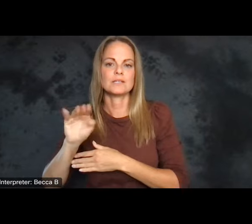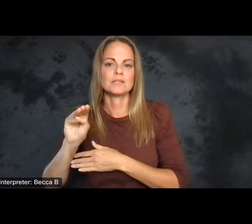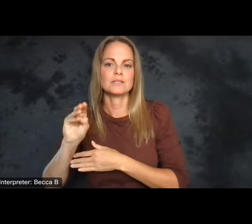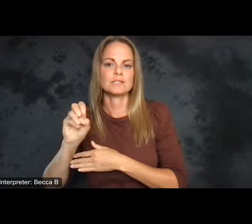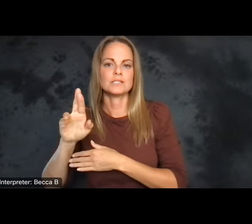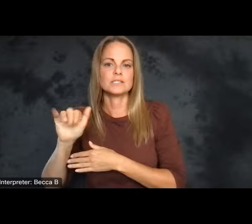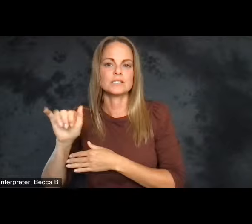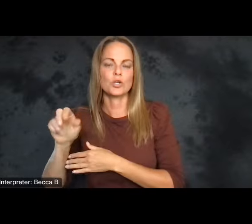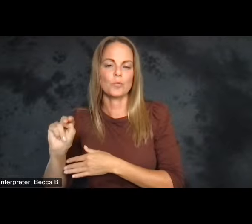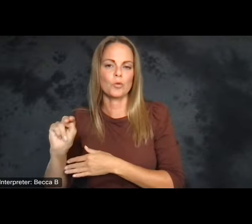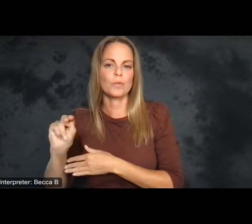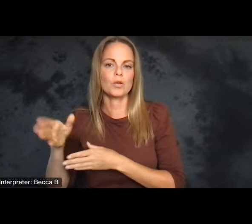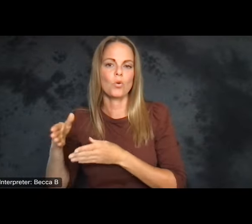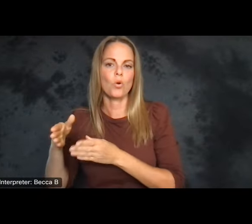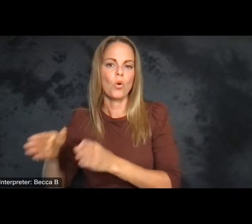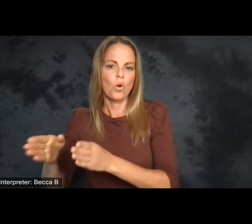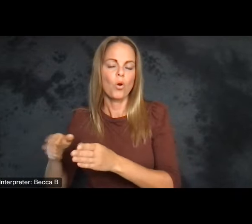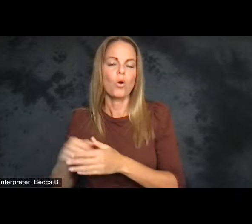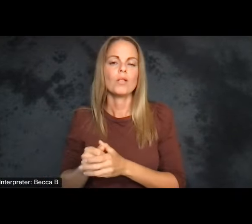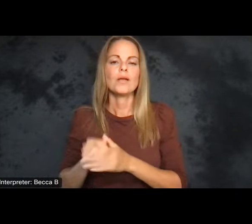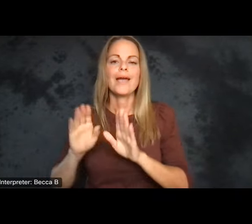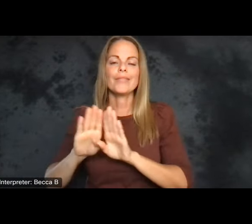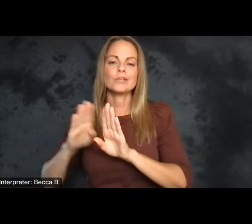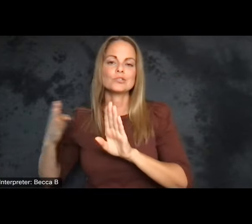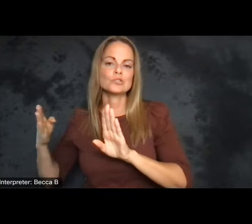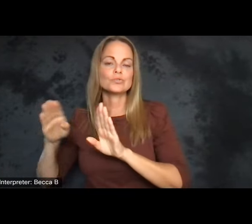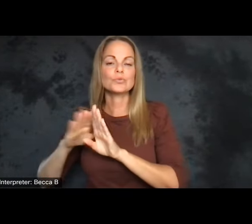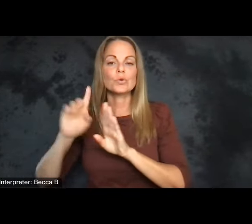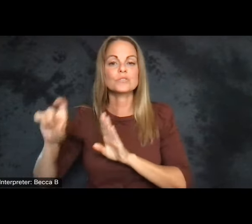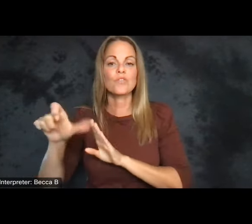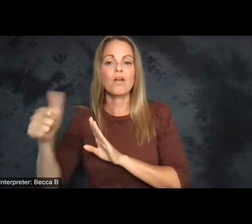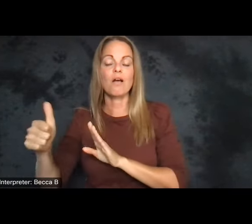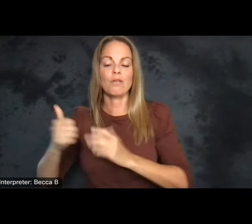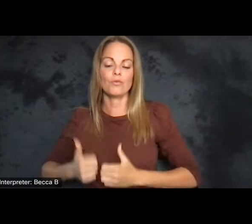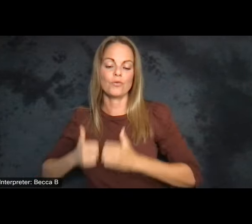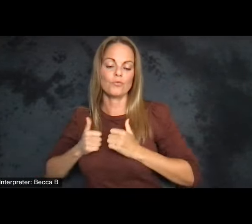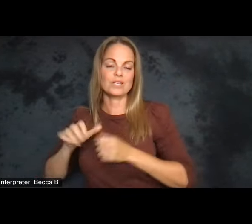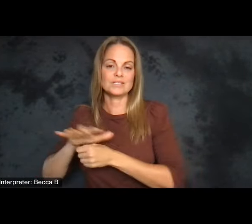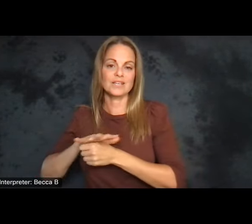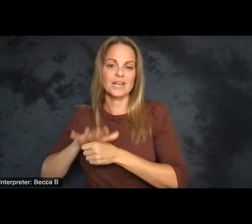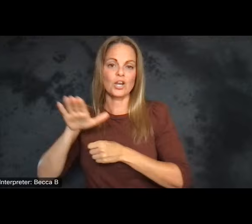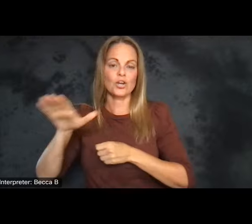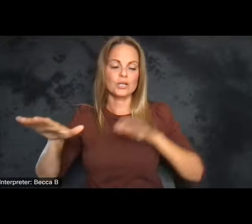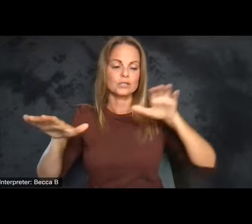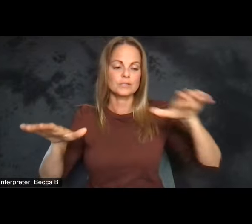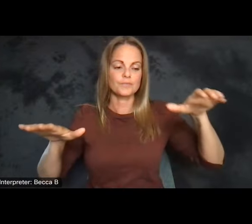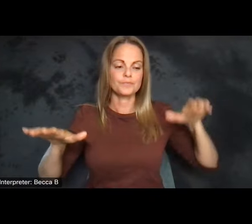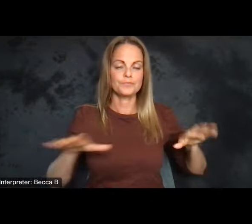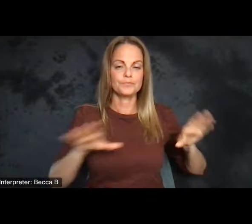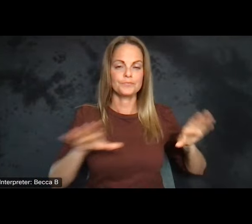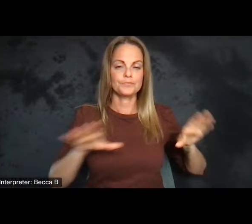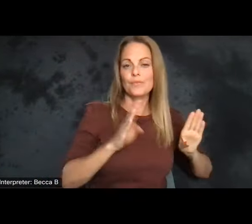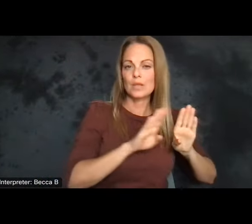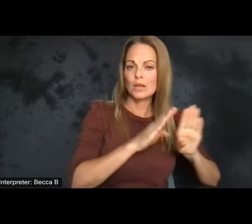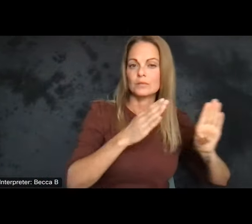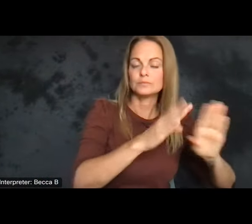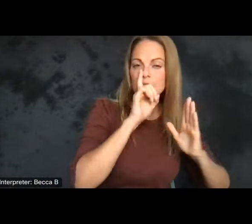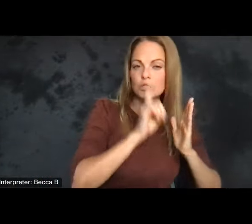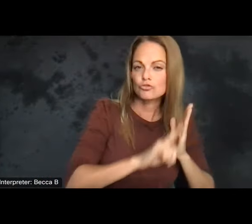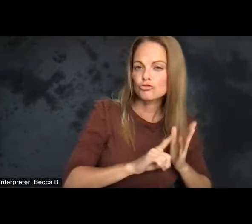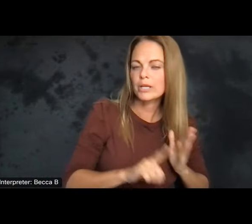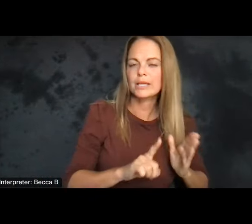of doors, exterior doors that go into other resident areas there around the facility. And we're reassessing those to see if there's a possibility that we could reduce some of